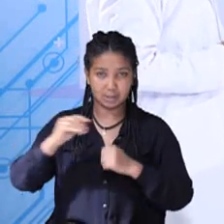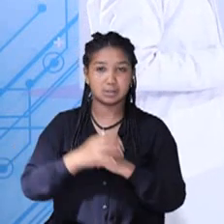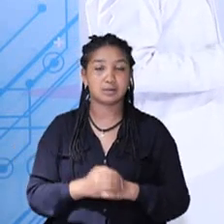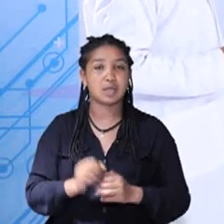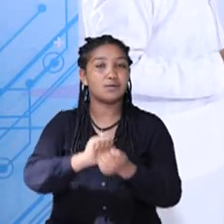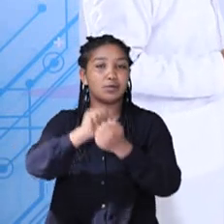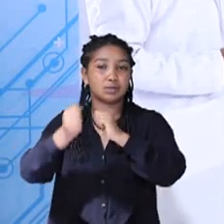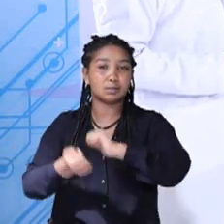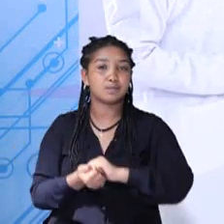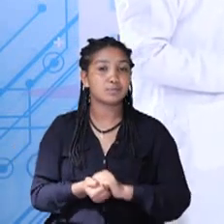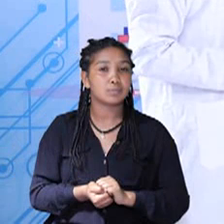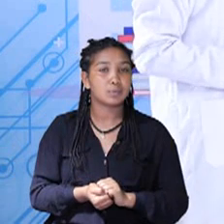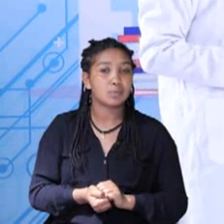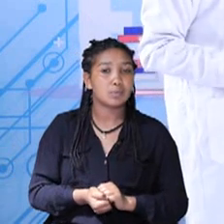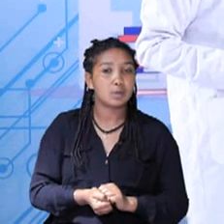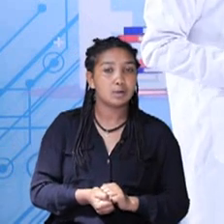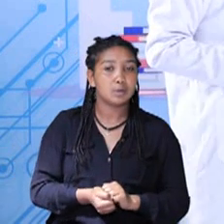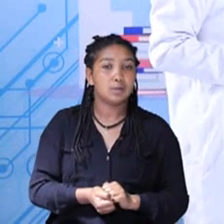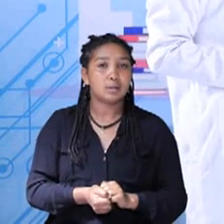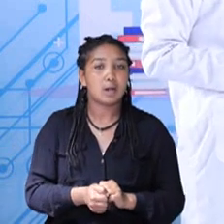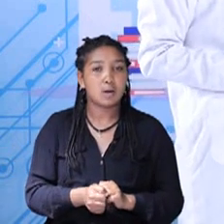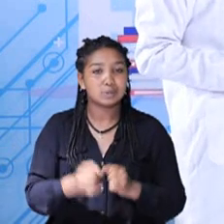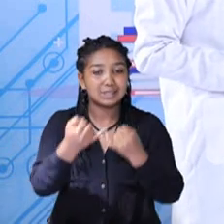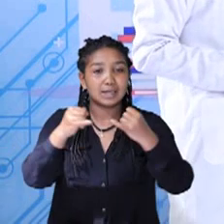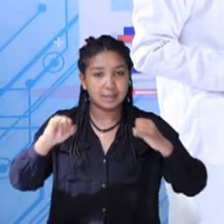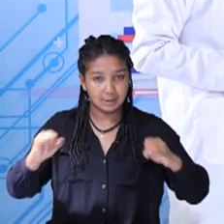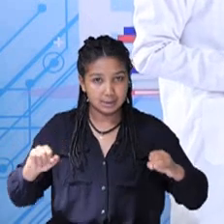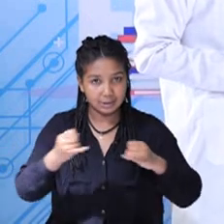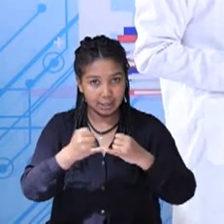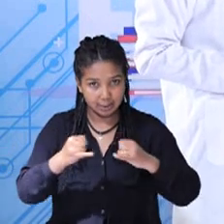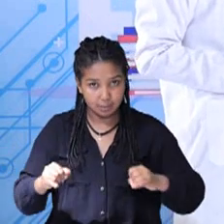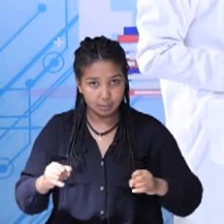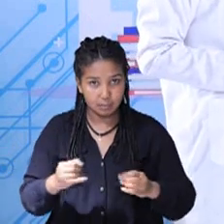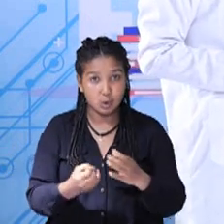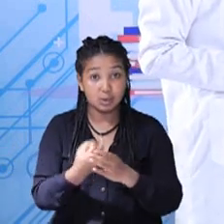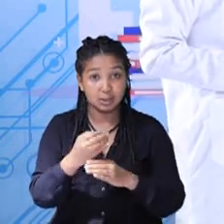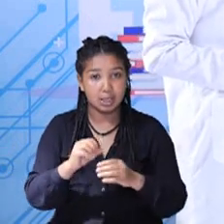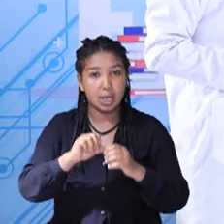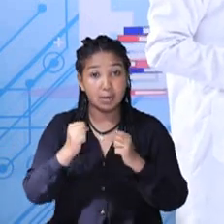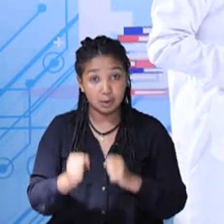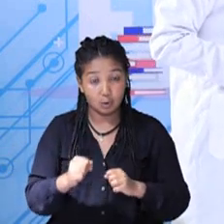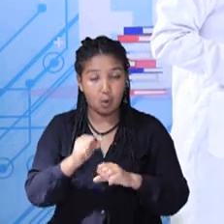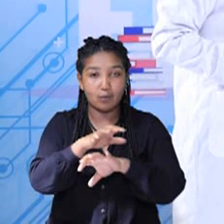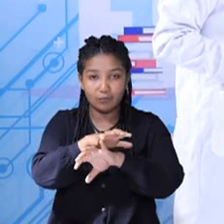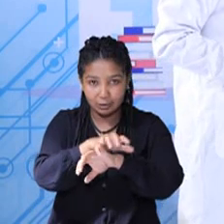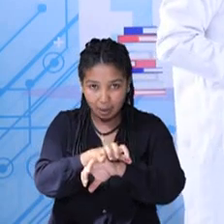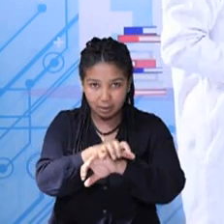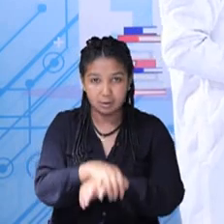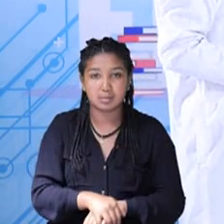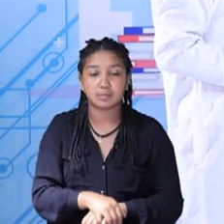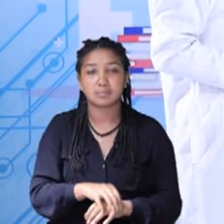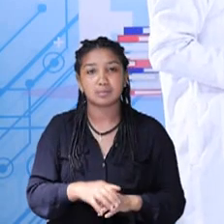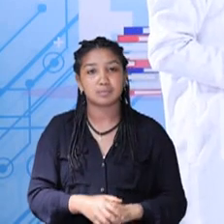convergent evolution. Silk producing ability of spiders is also another example. And